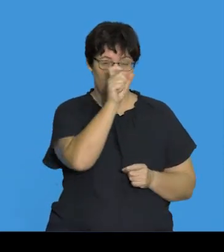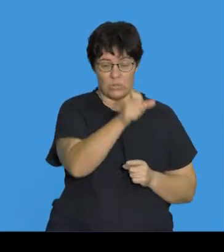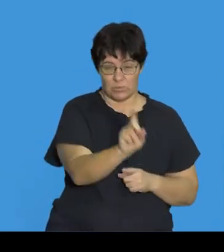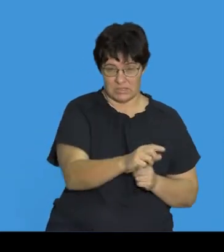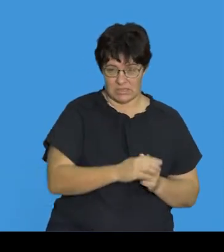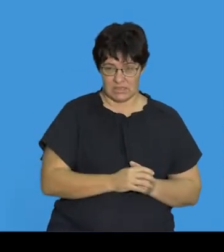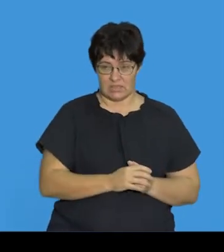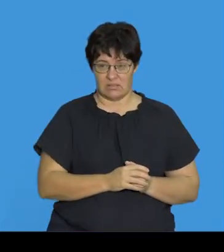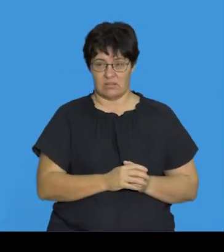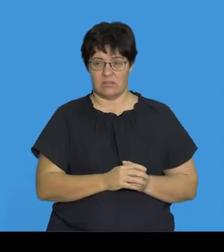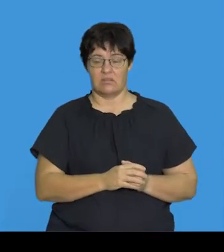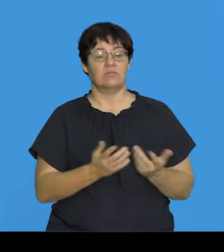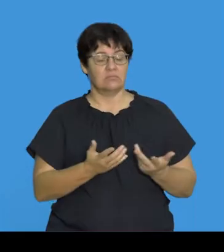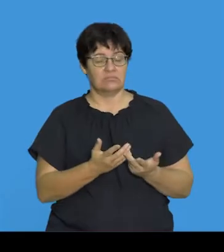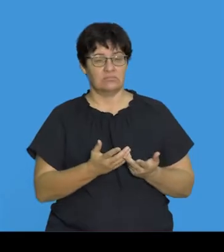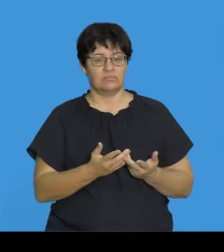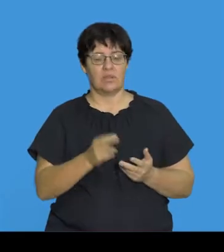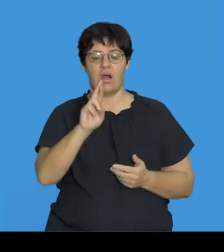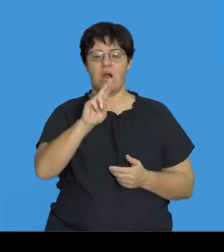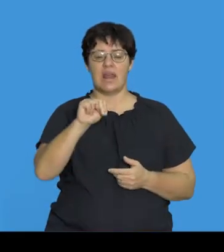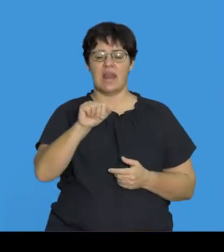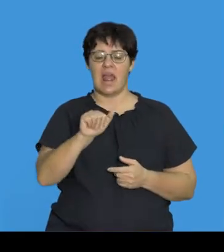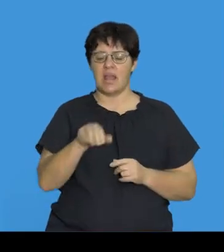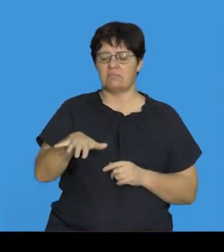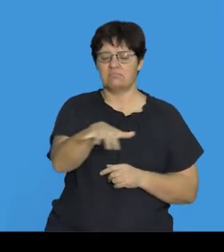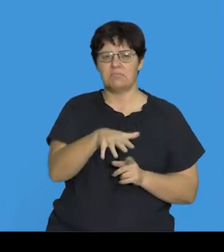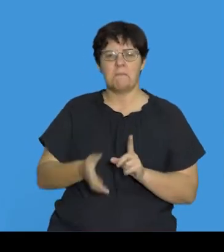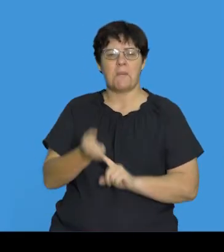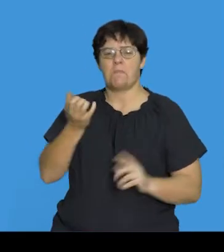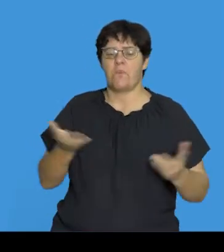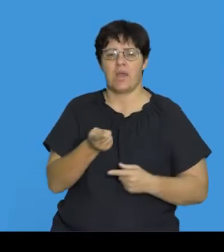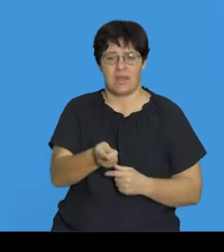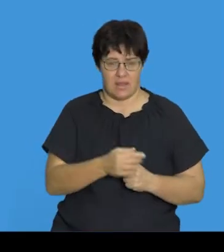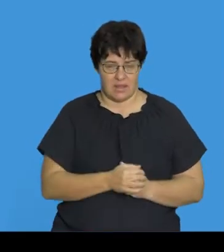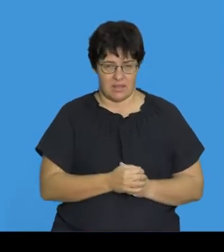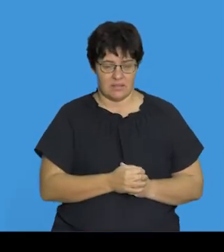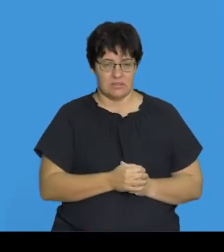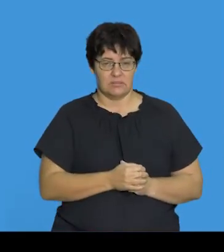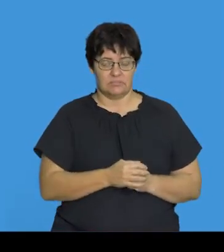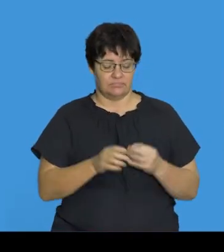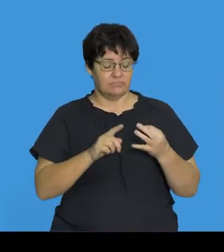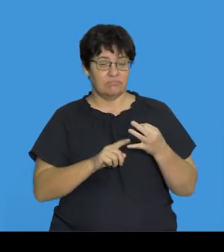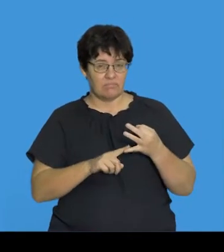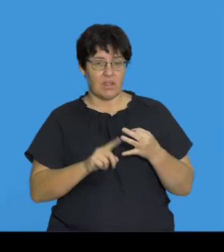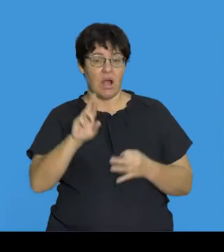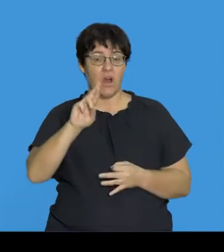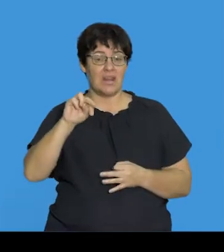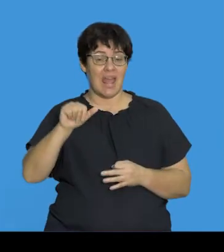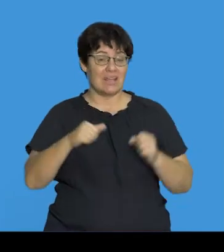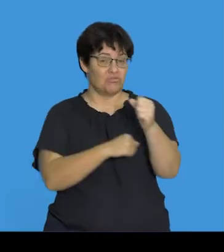will spend some time looking at the location of RNA. Very important is trying to understand the structure of